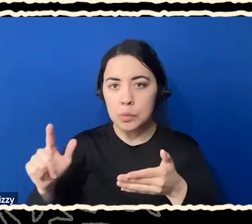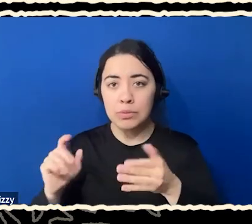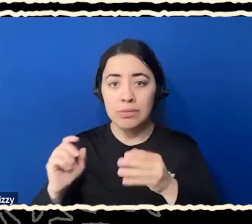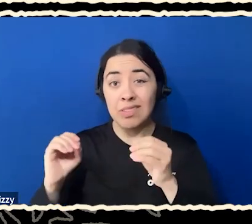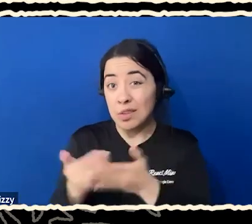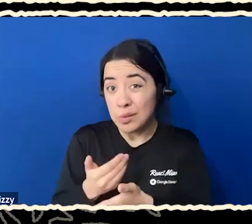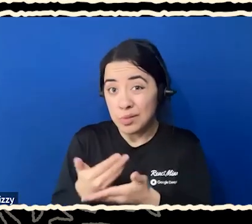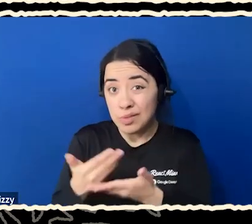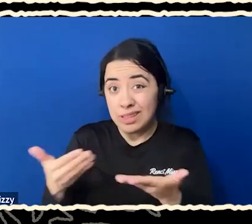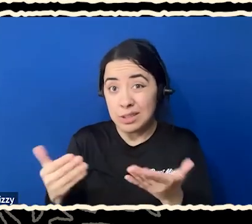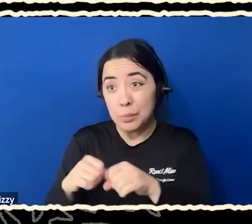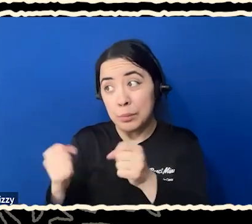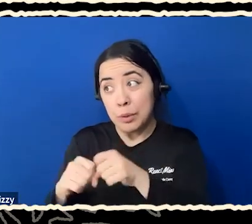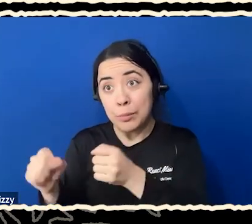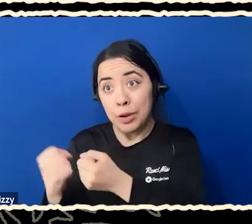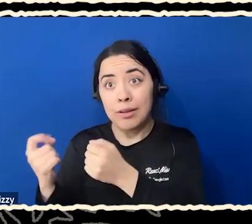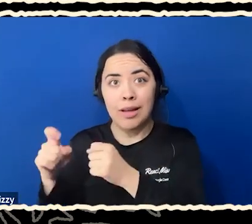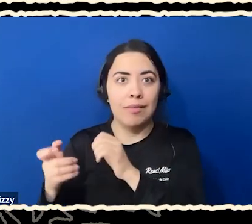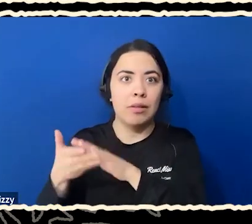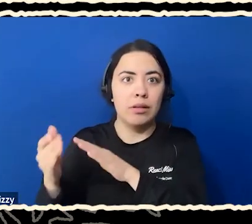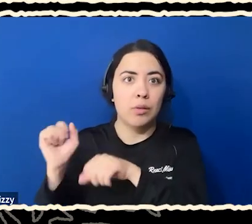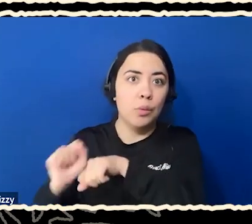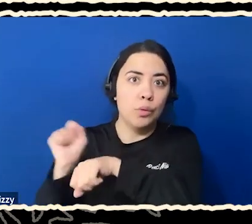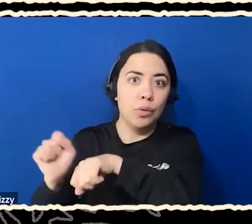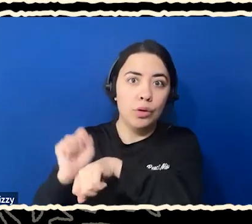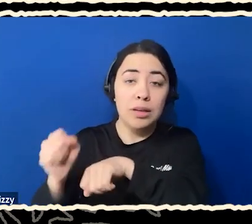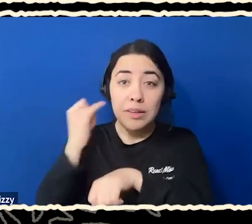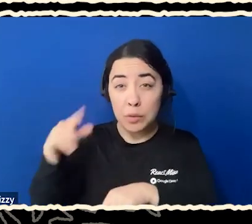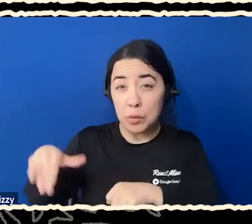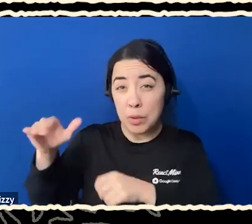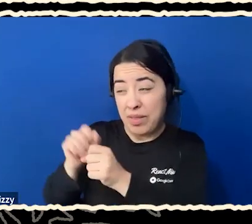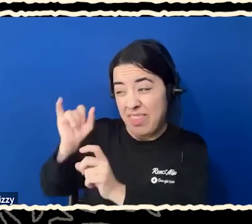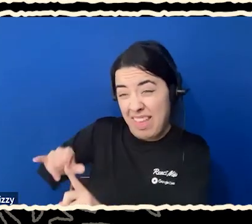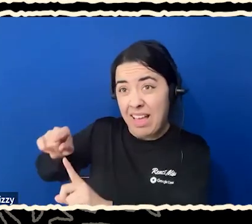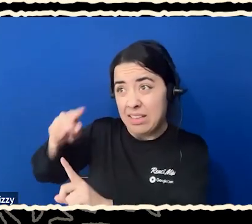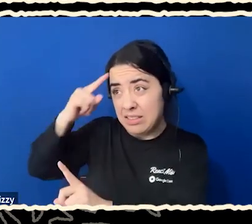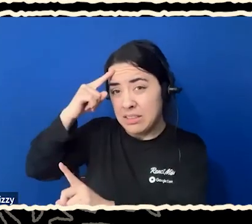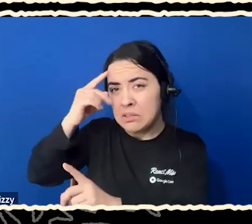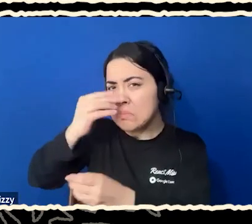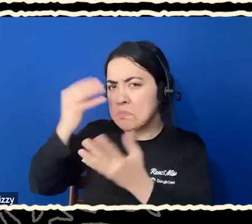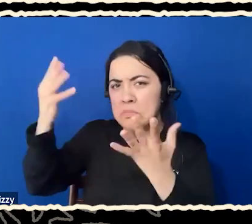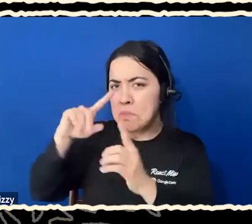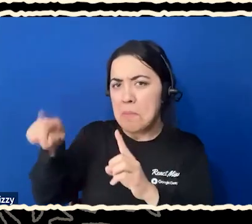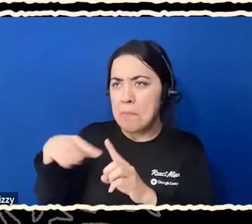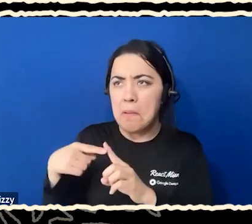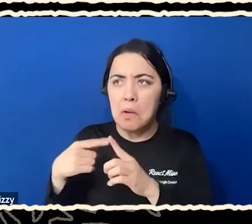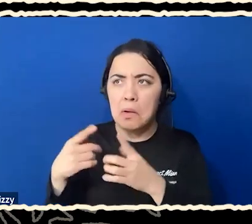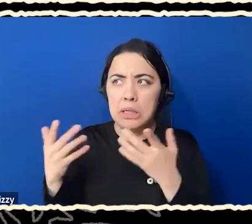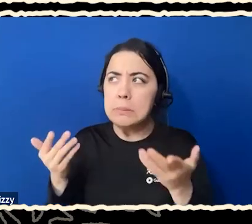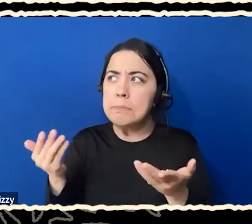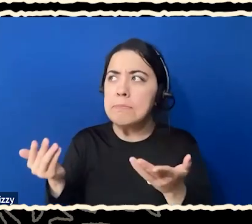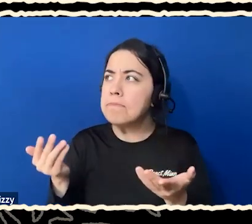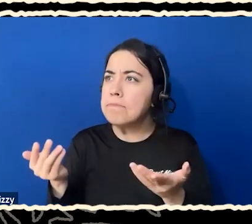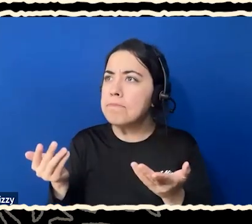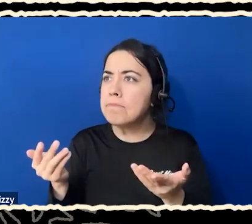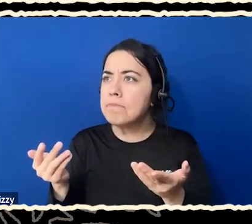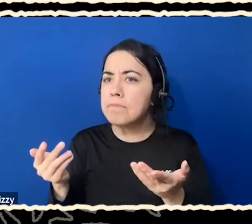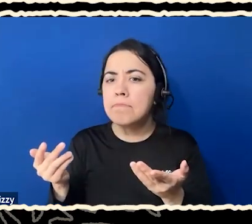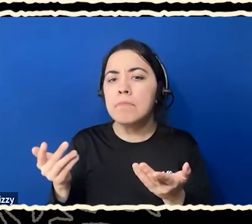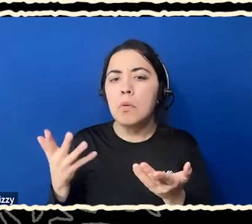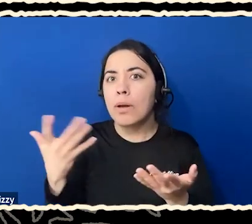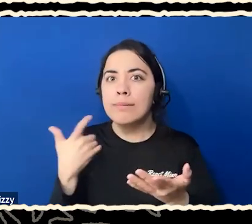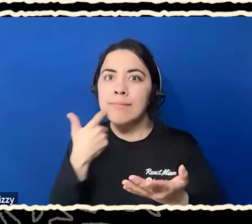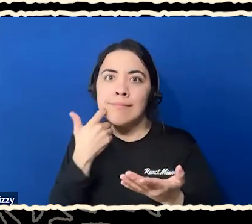and they still have to keep working. When you grow up with that, you stop caring so much about what's the